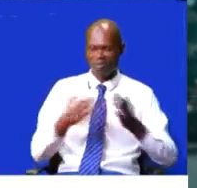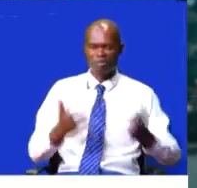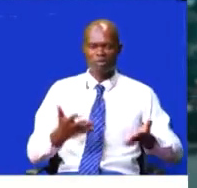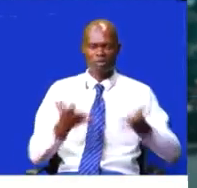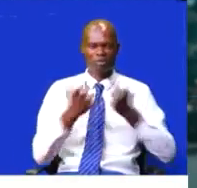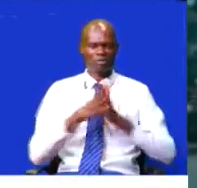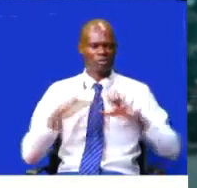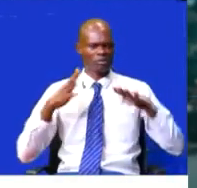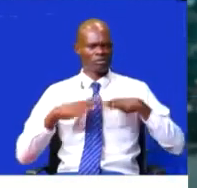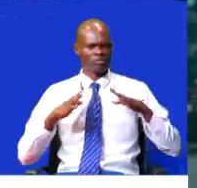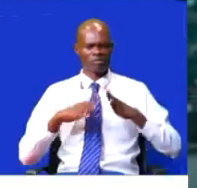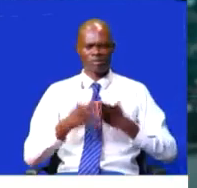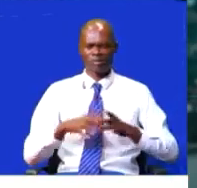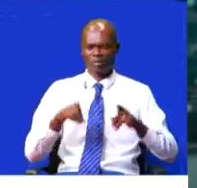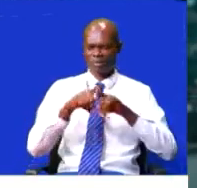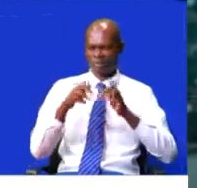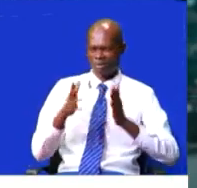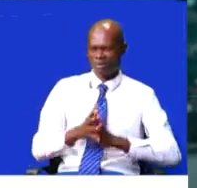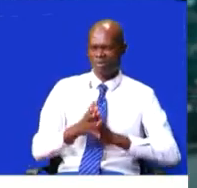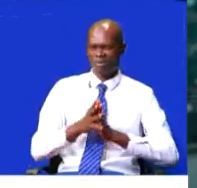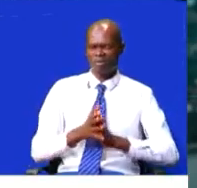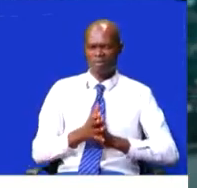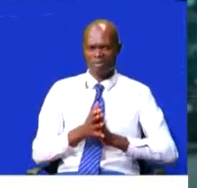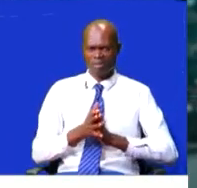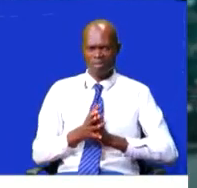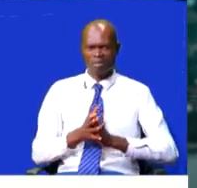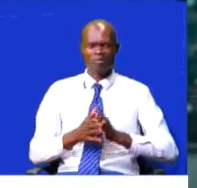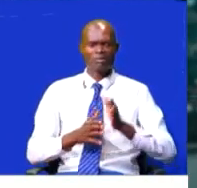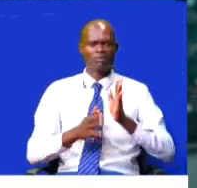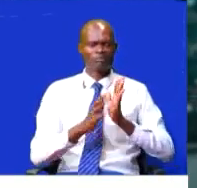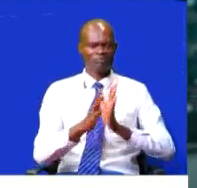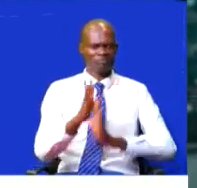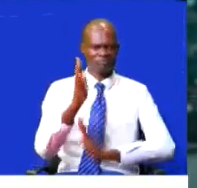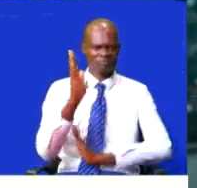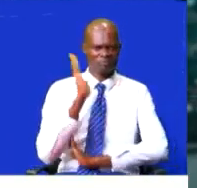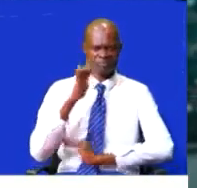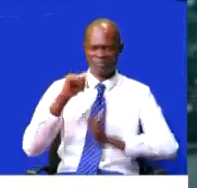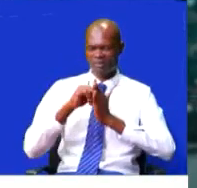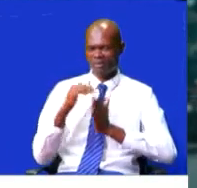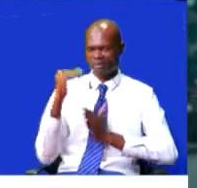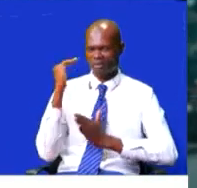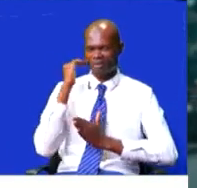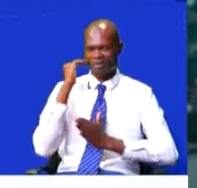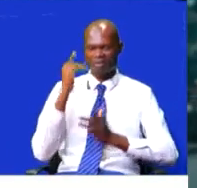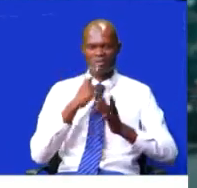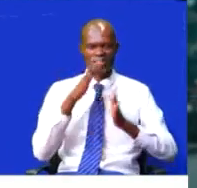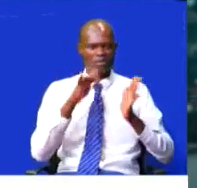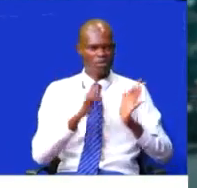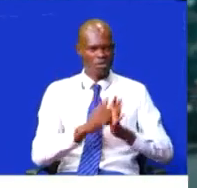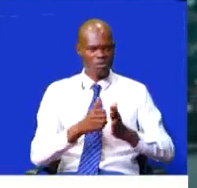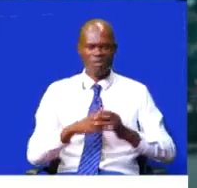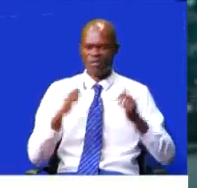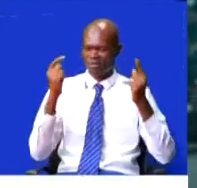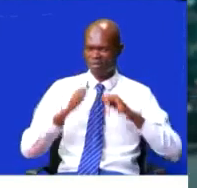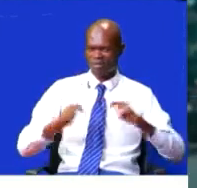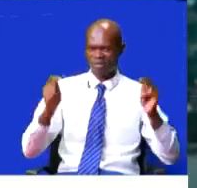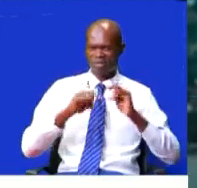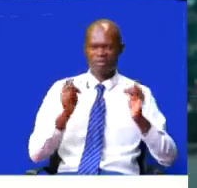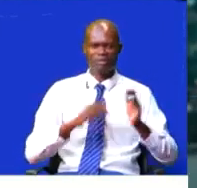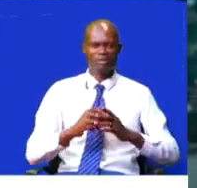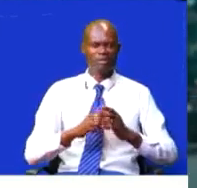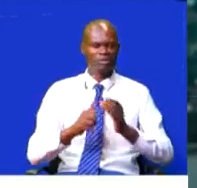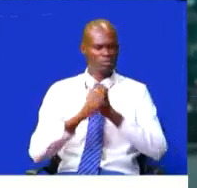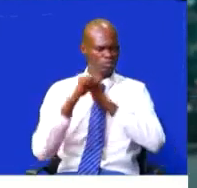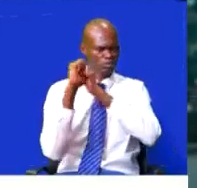jogo mabende kata kwetha mauchung' ne arita kwe e gwenge ma Siaya kono mar mondo mi otem ojimbi arita